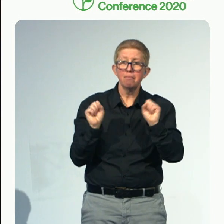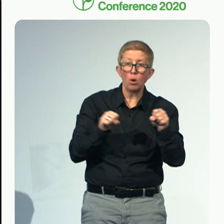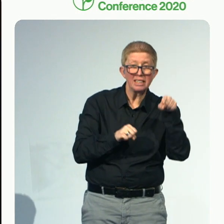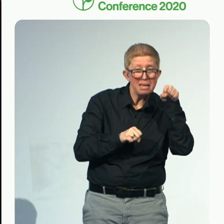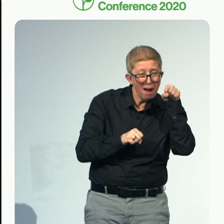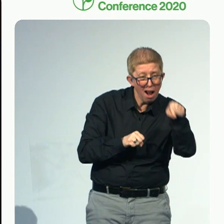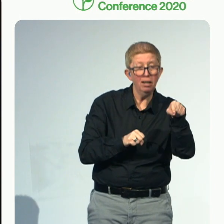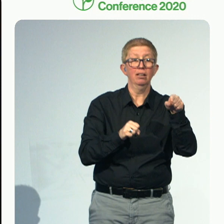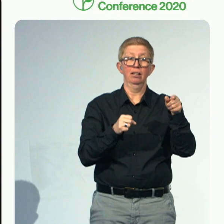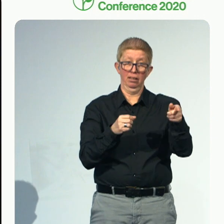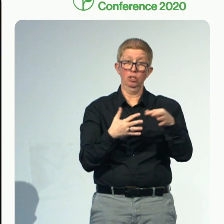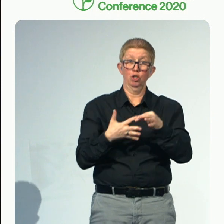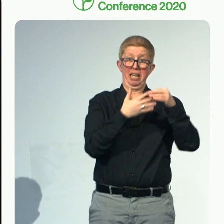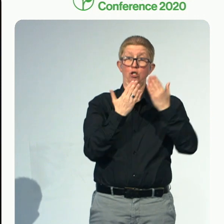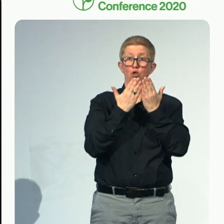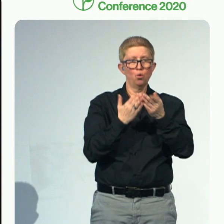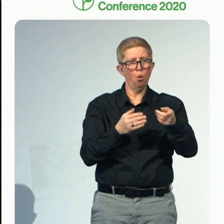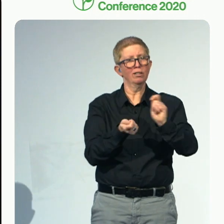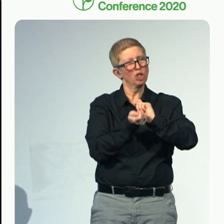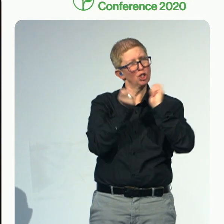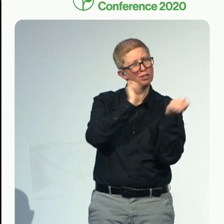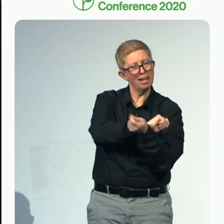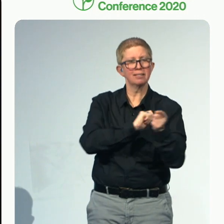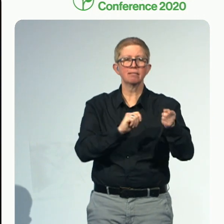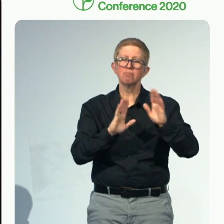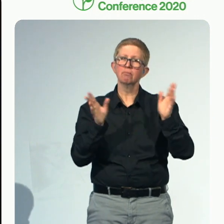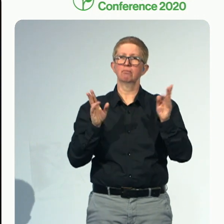and so that vice versa